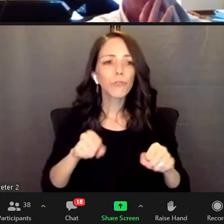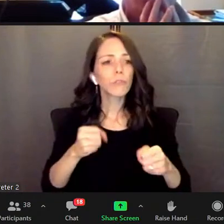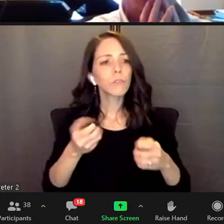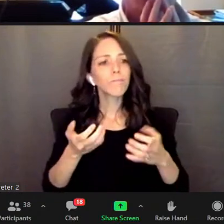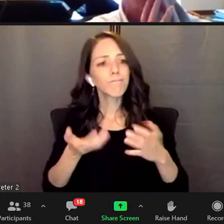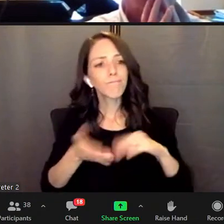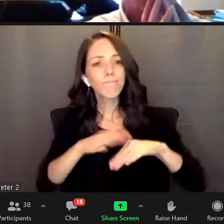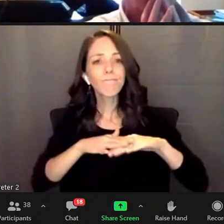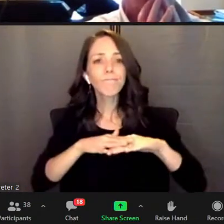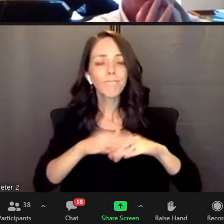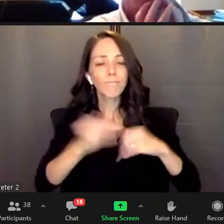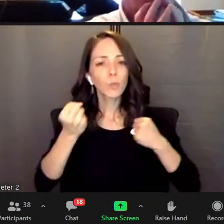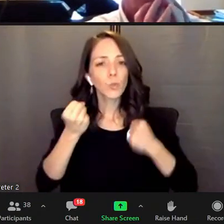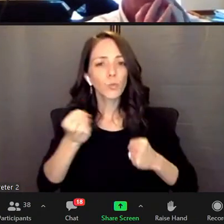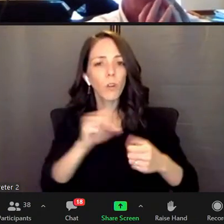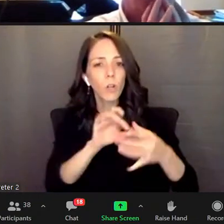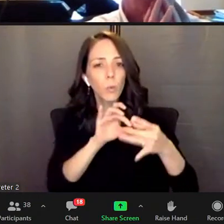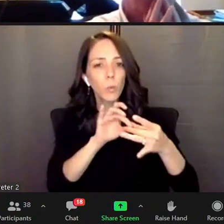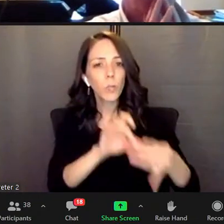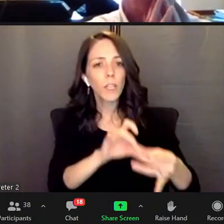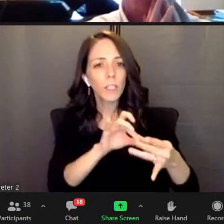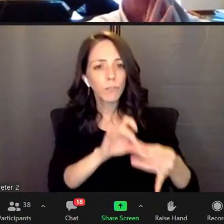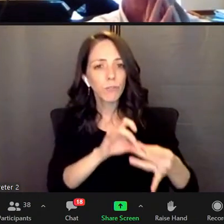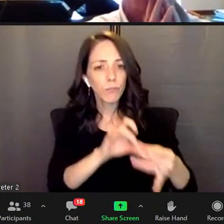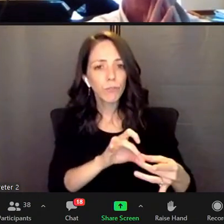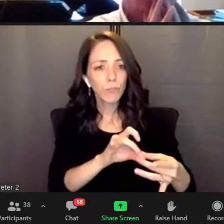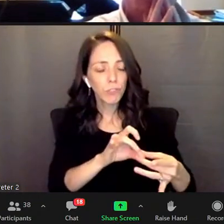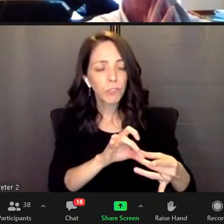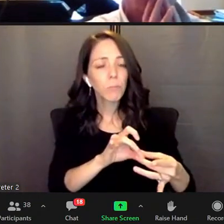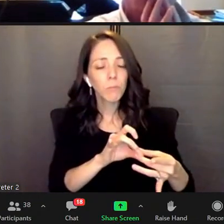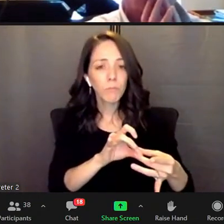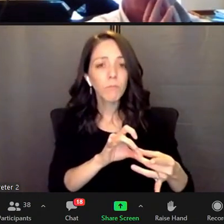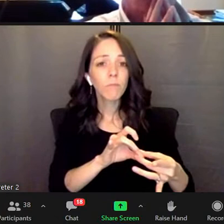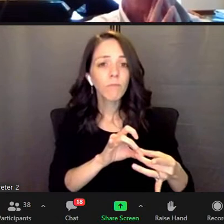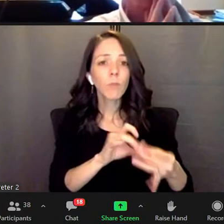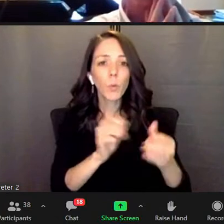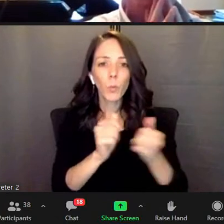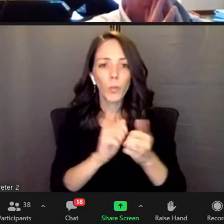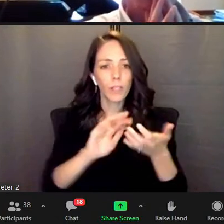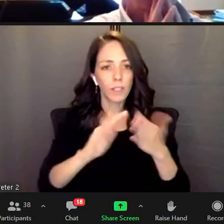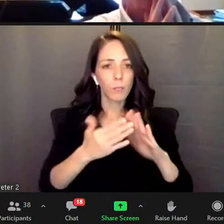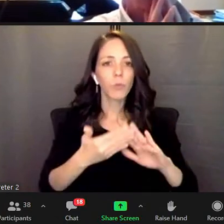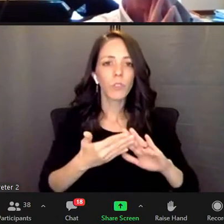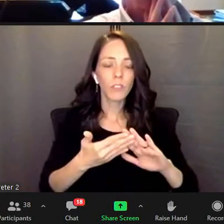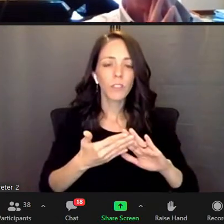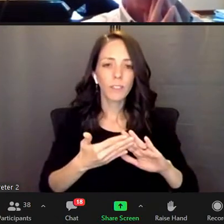program ties to meet the needs of our community.